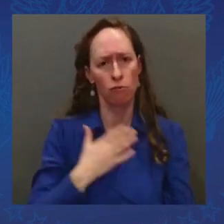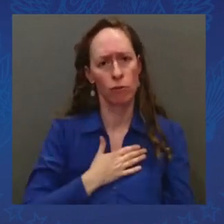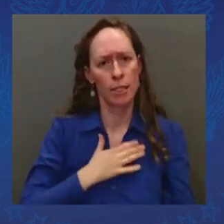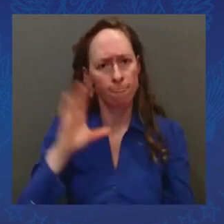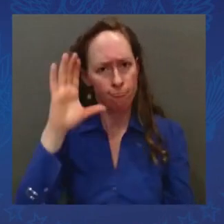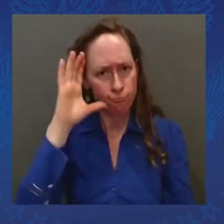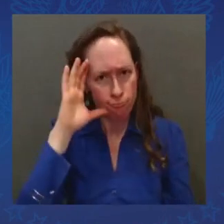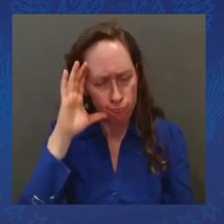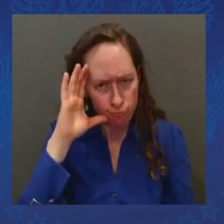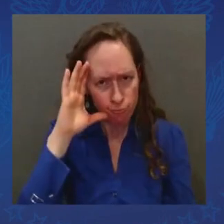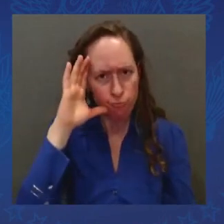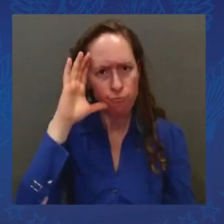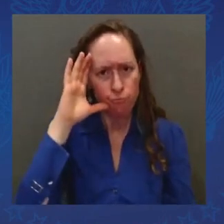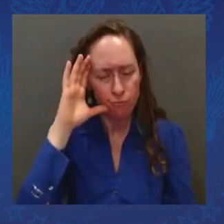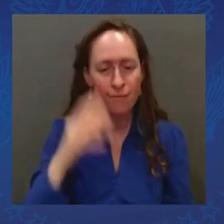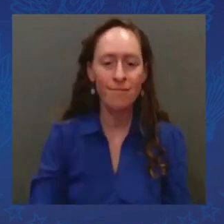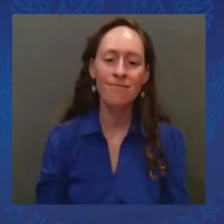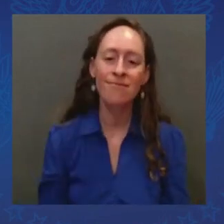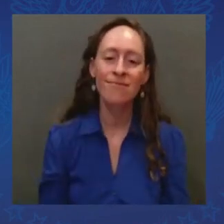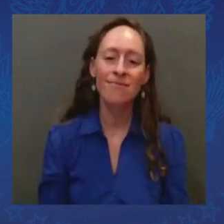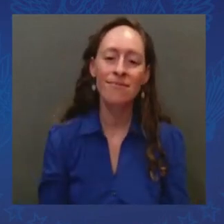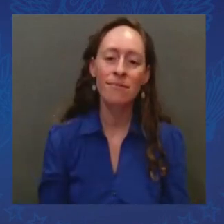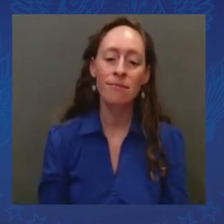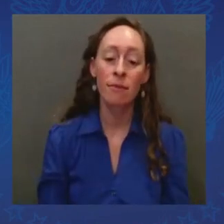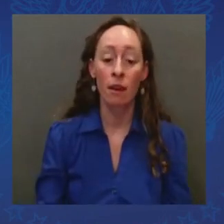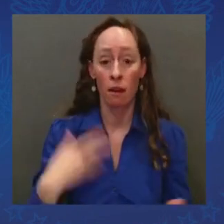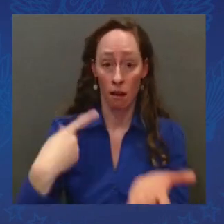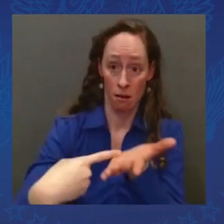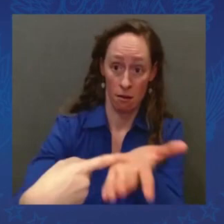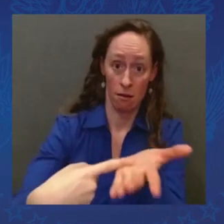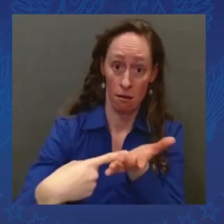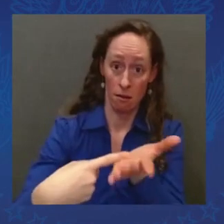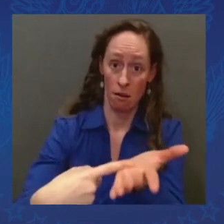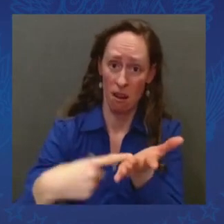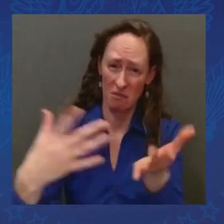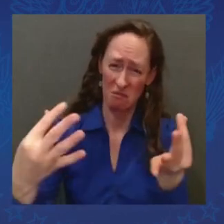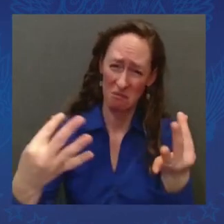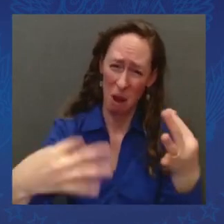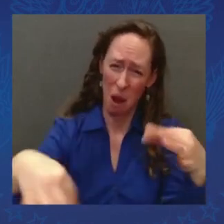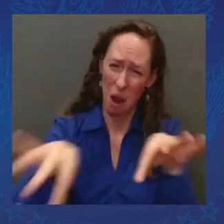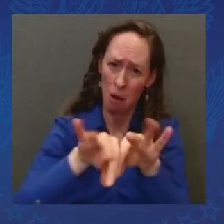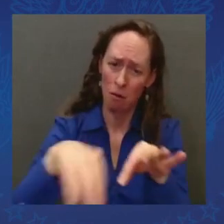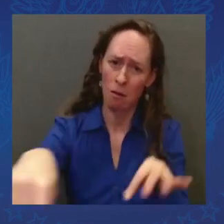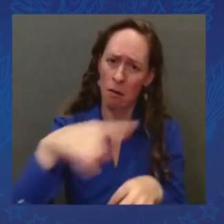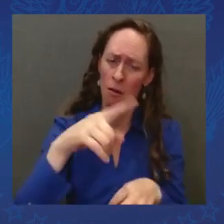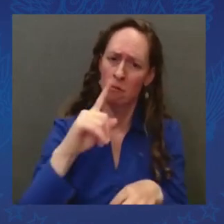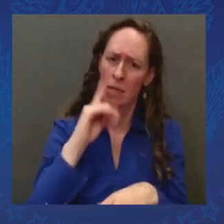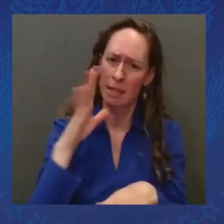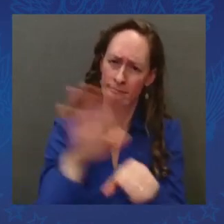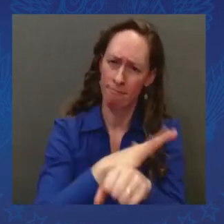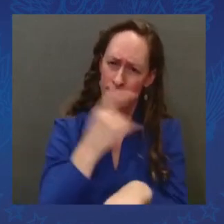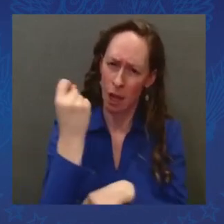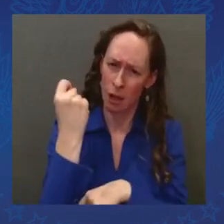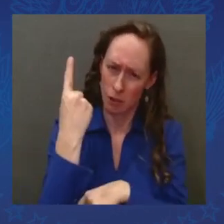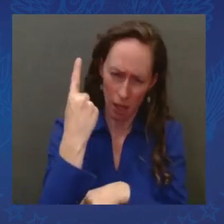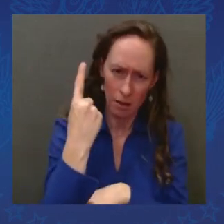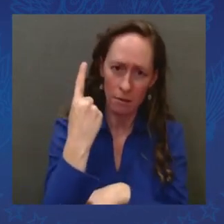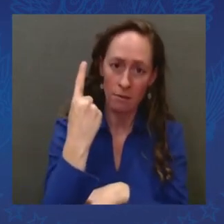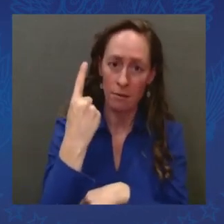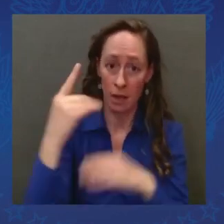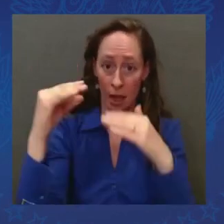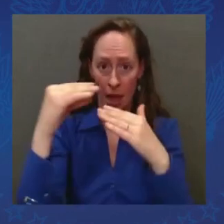that you and I understand each other clearly, leader to leader, with no misconceptions or